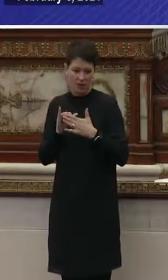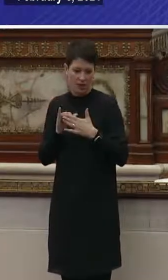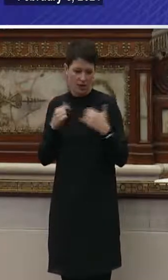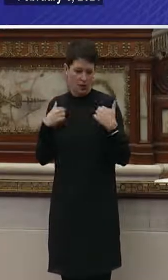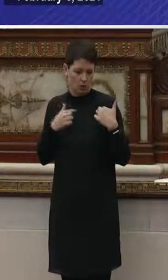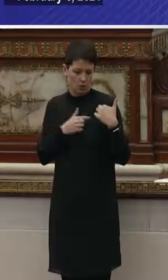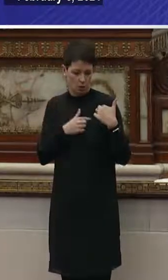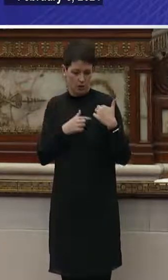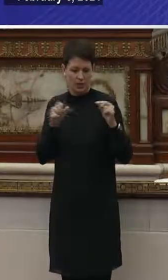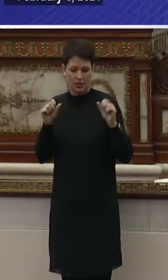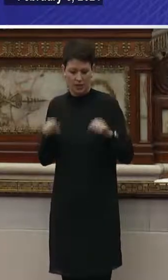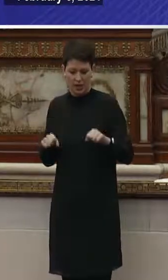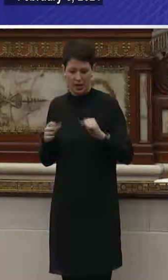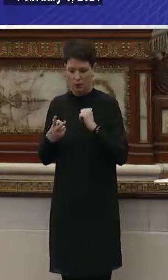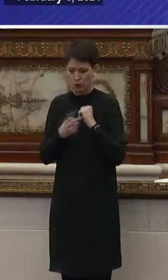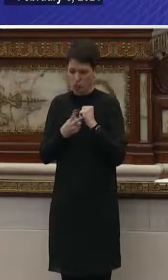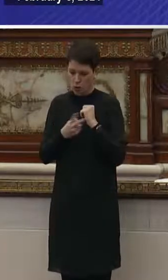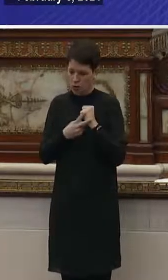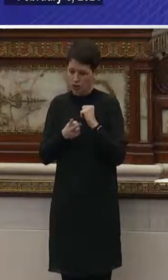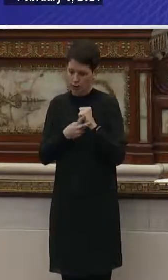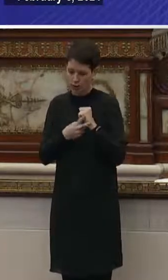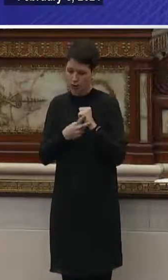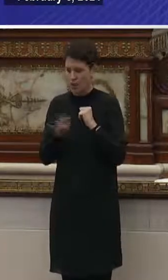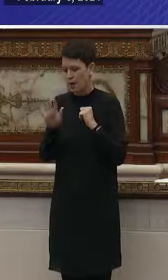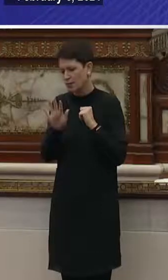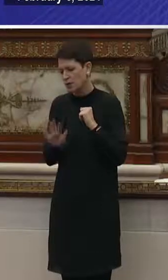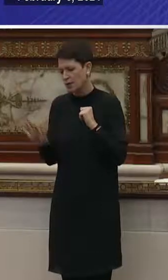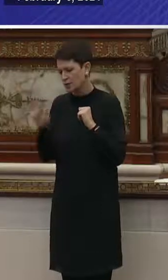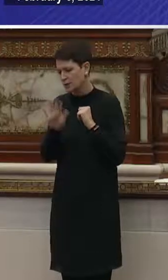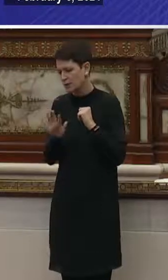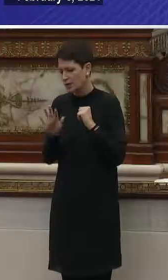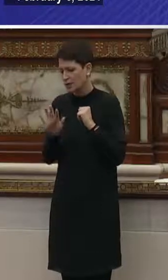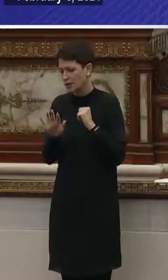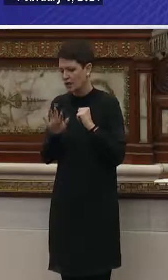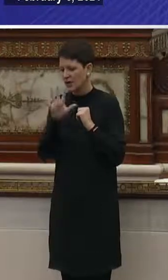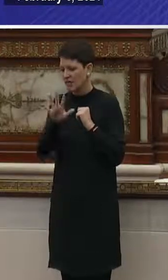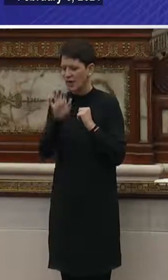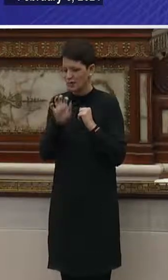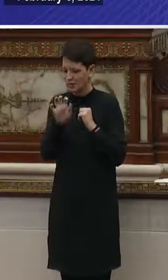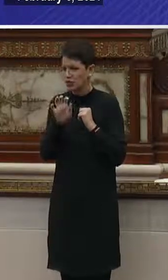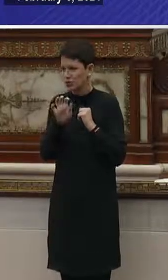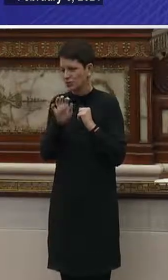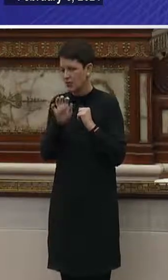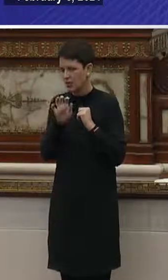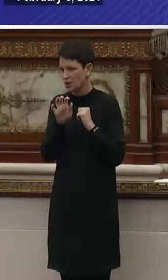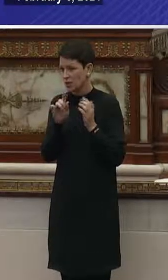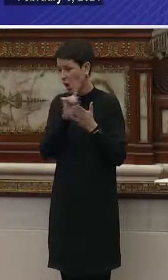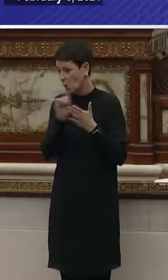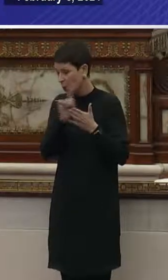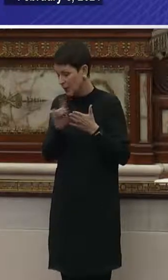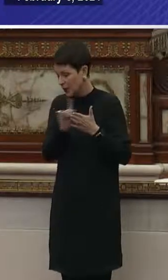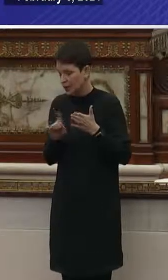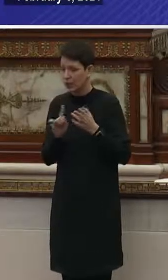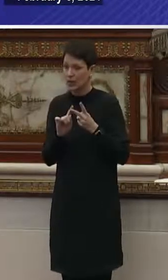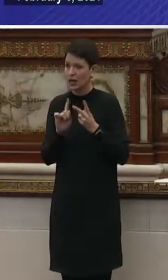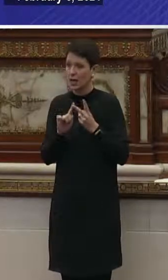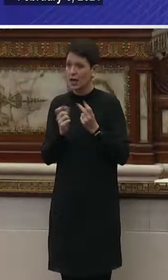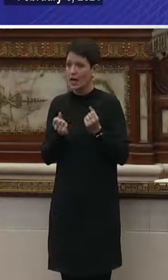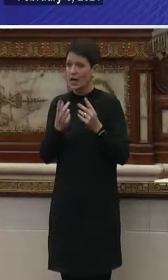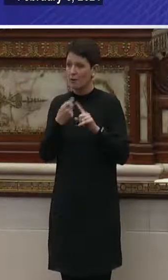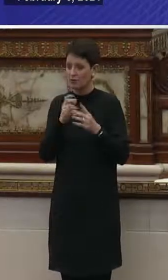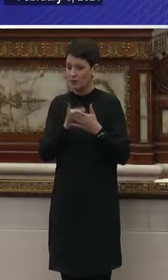we, could reserve, approximately, 500, a week, or how much out